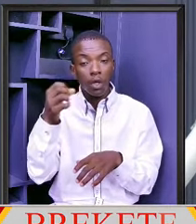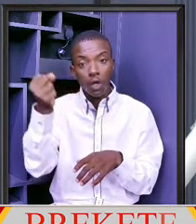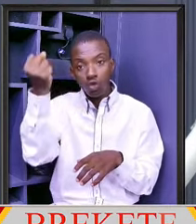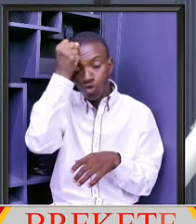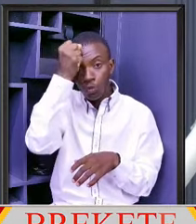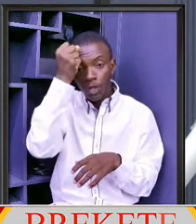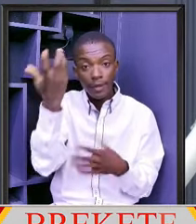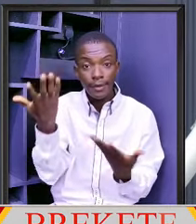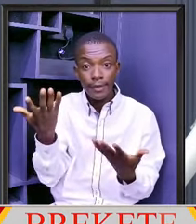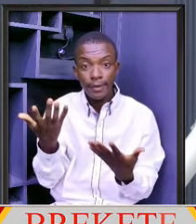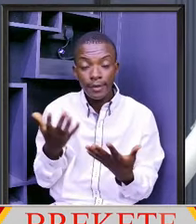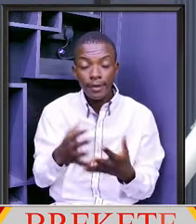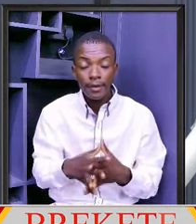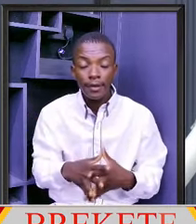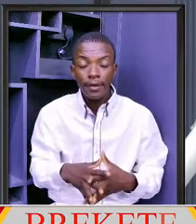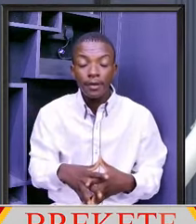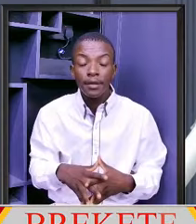stupid?"